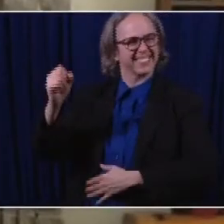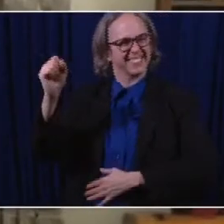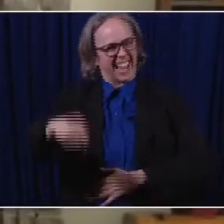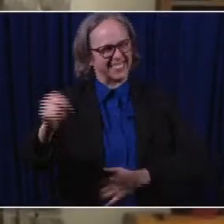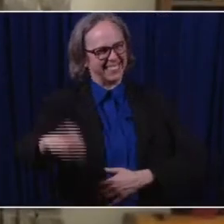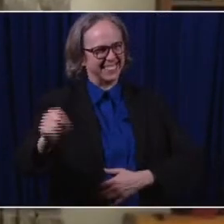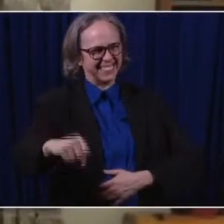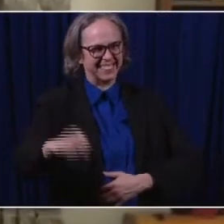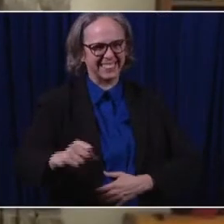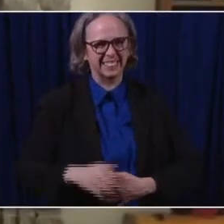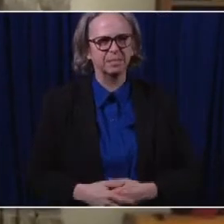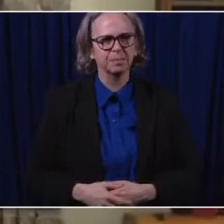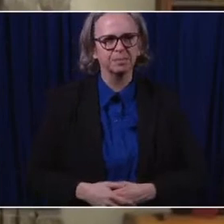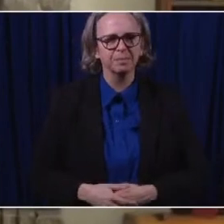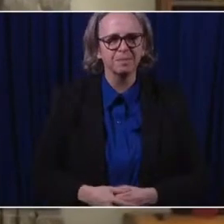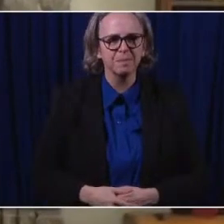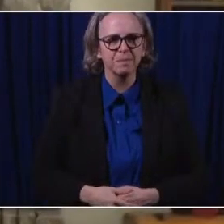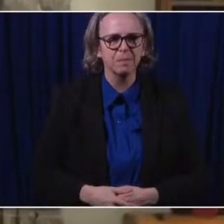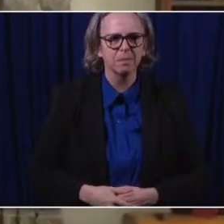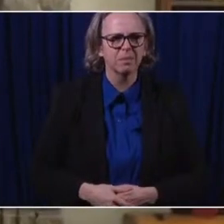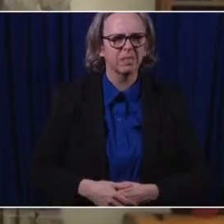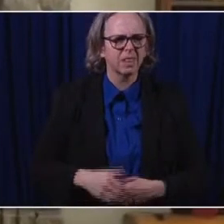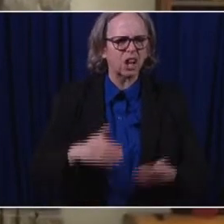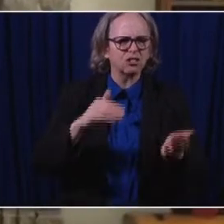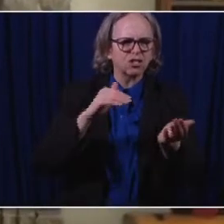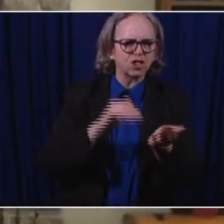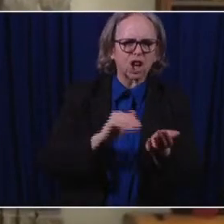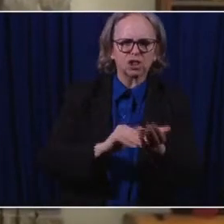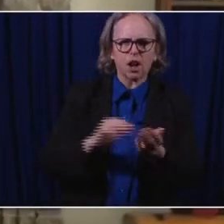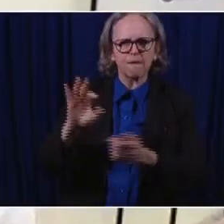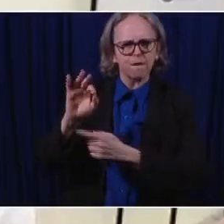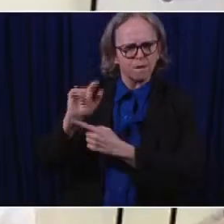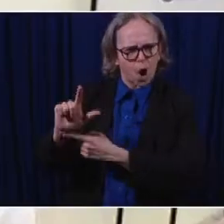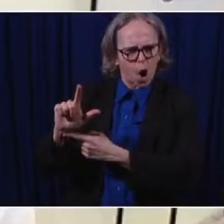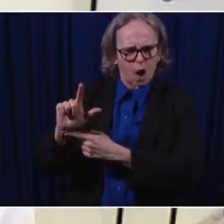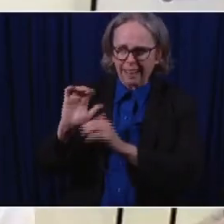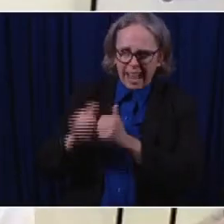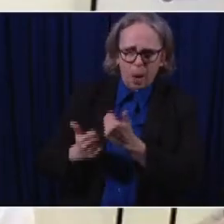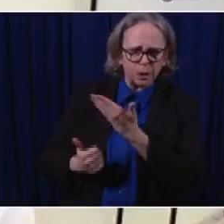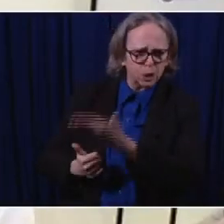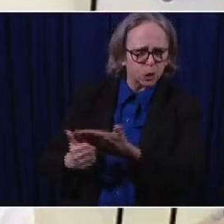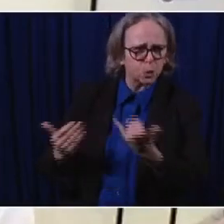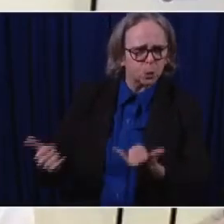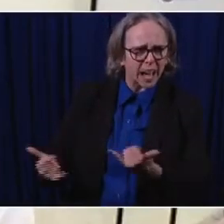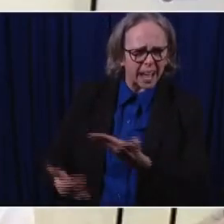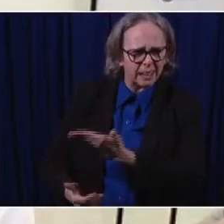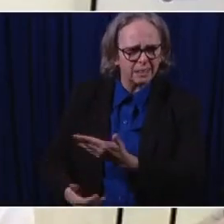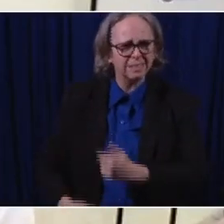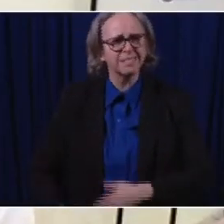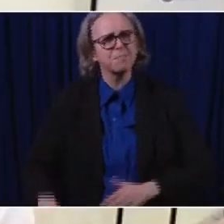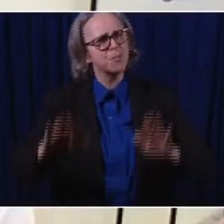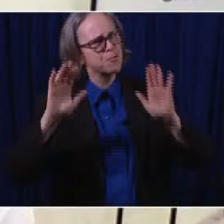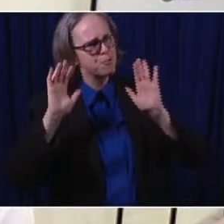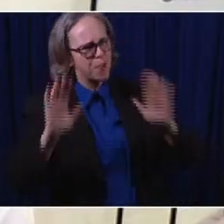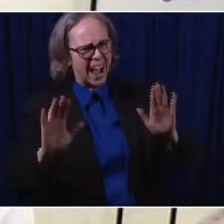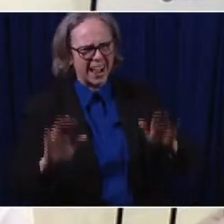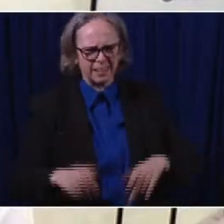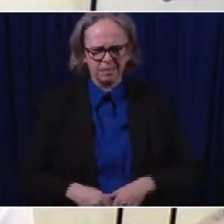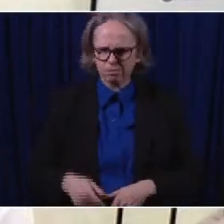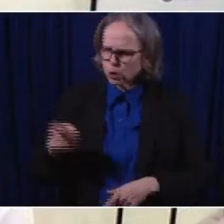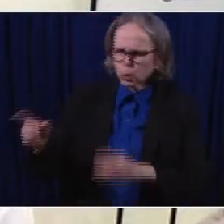with us today, I think, Dr. Fall. How are you doing today? I'm doing great, Governor. Doctor, what do you teach? I